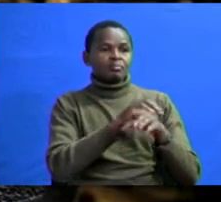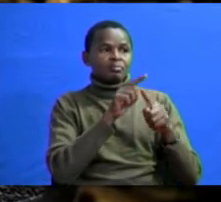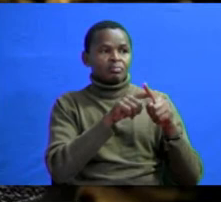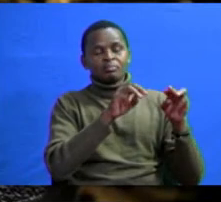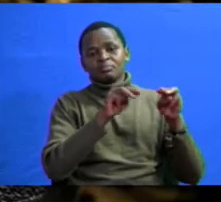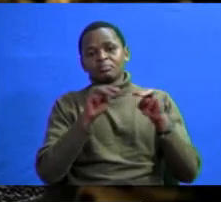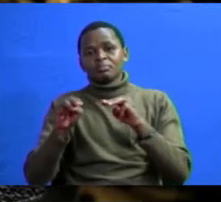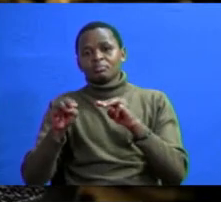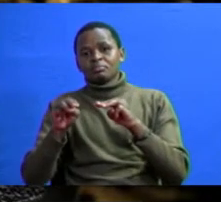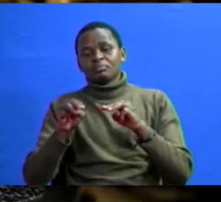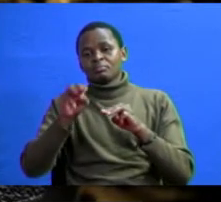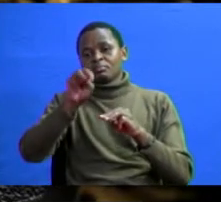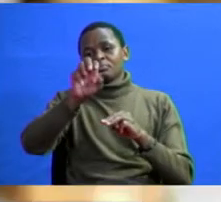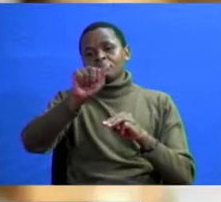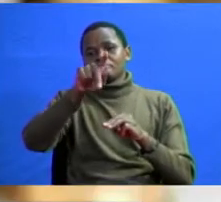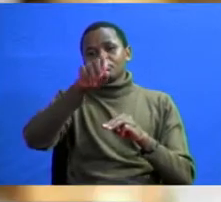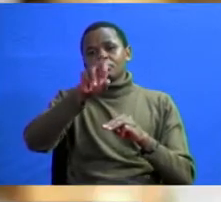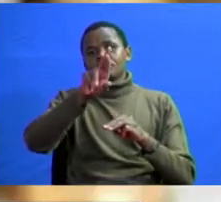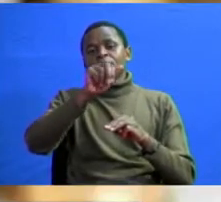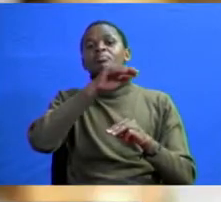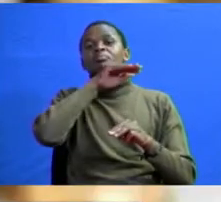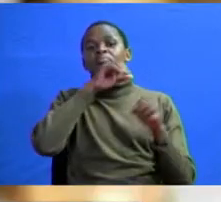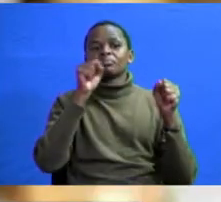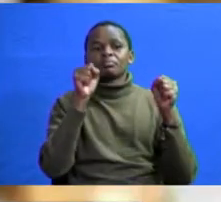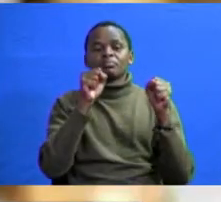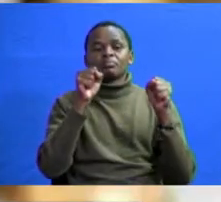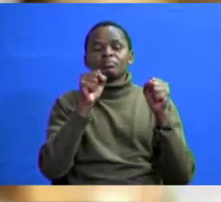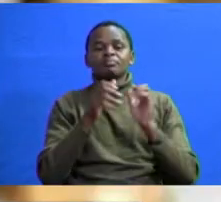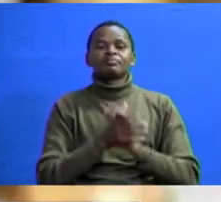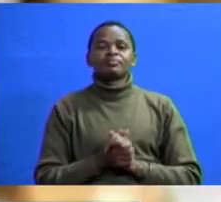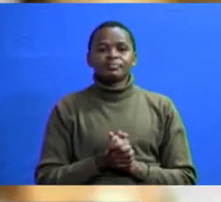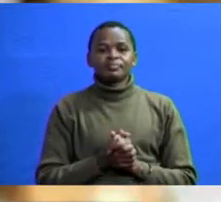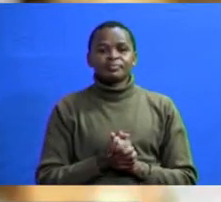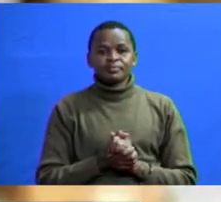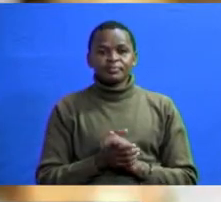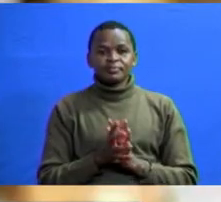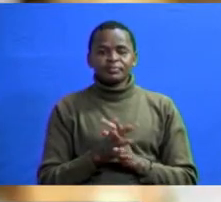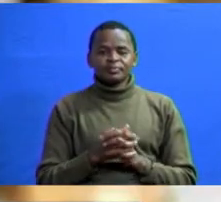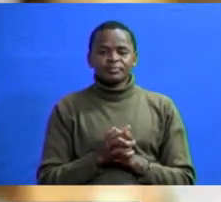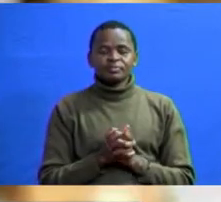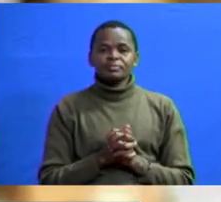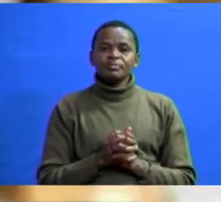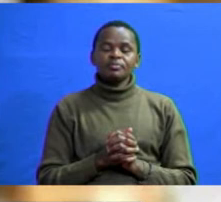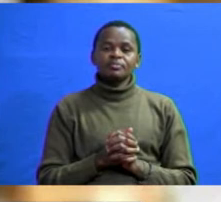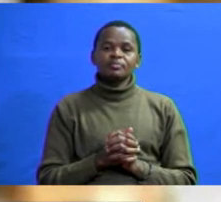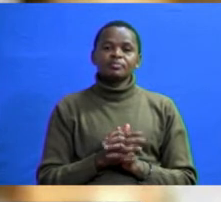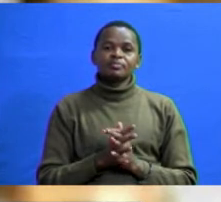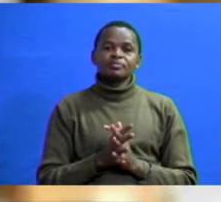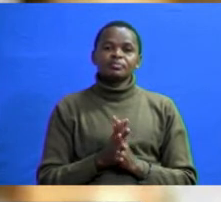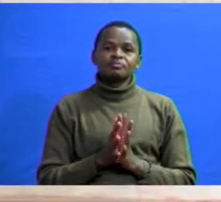St. Akidiva Mabera Hospital mortuary. Patrick Oduor, KUTV.